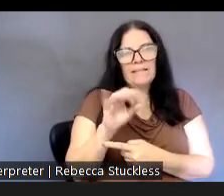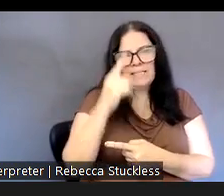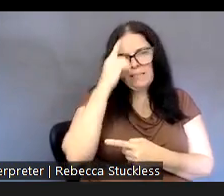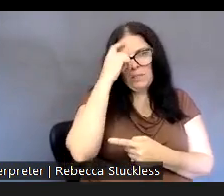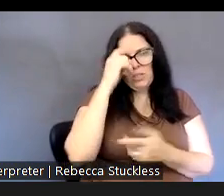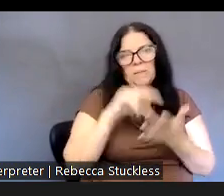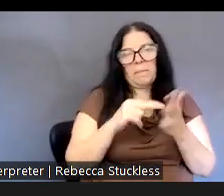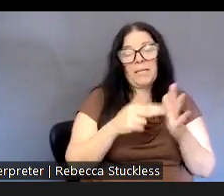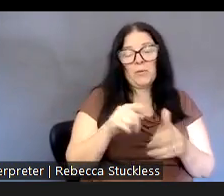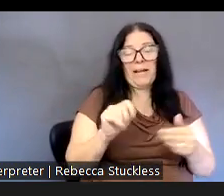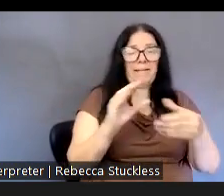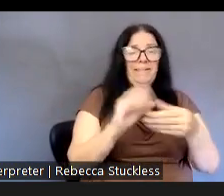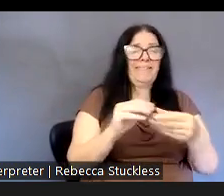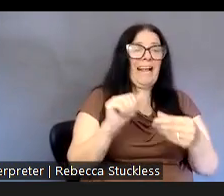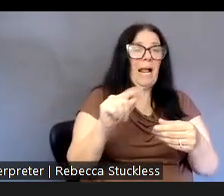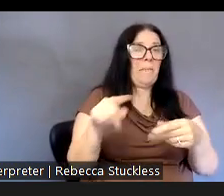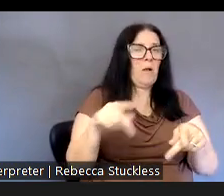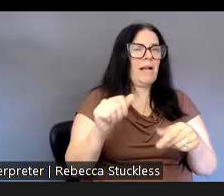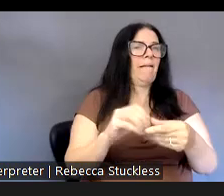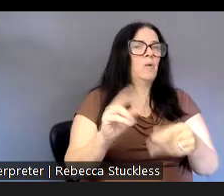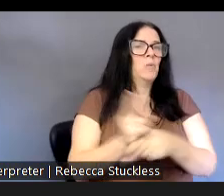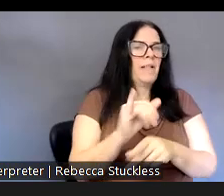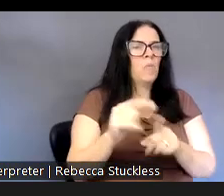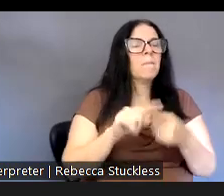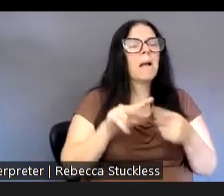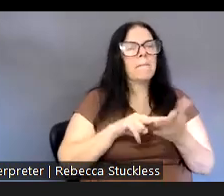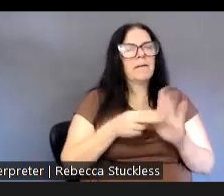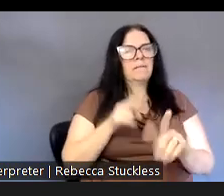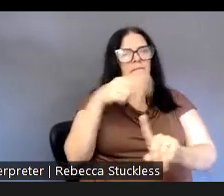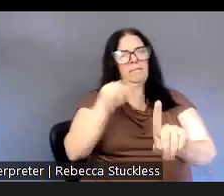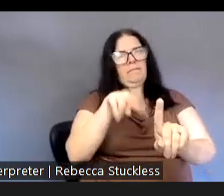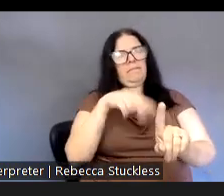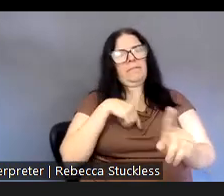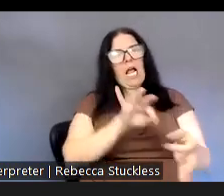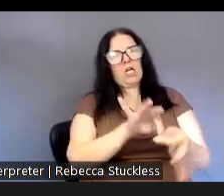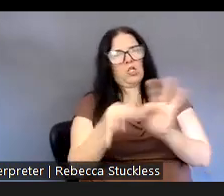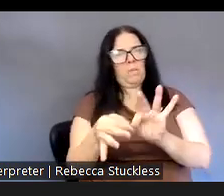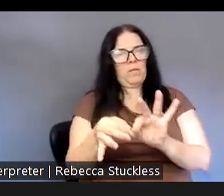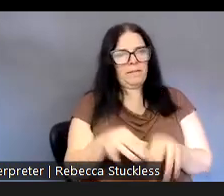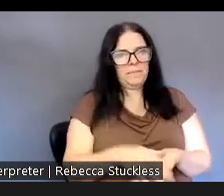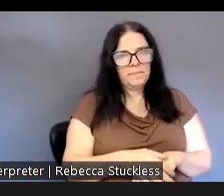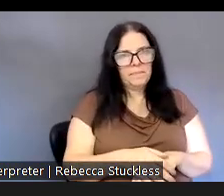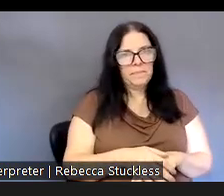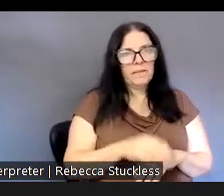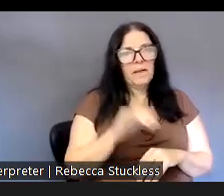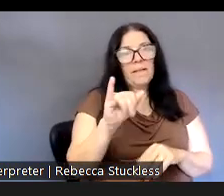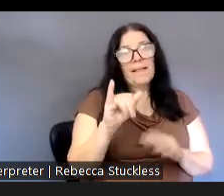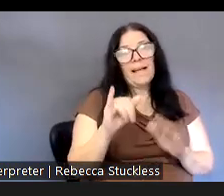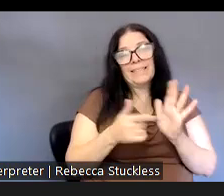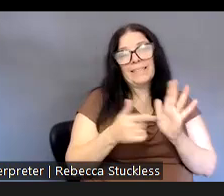at parties with. It basically means an interpretive framework. This is sometimes illustrated by an old